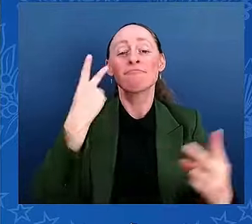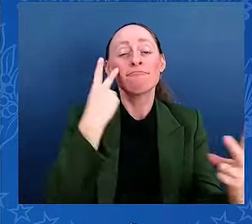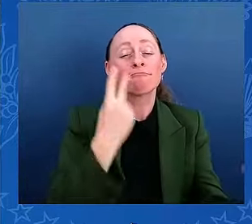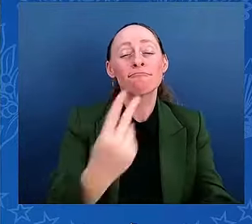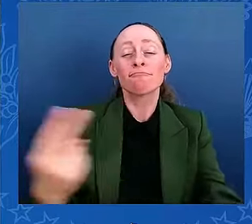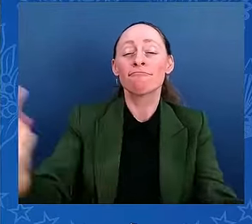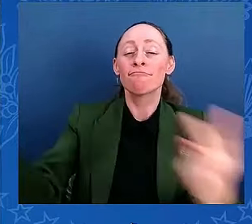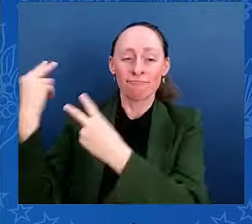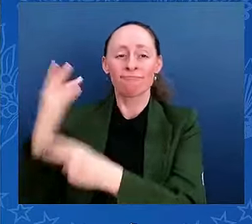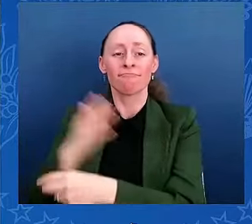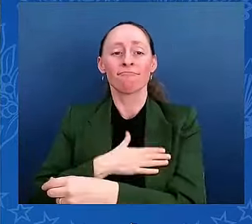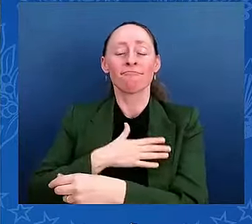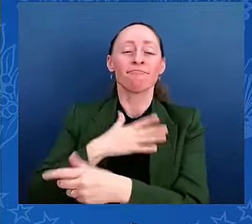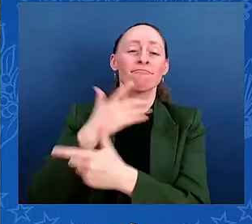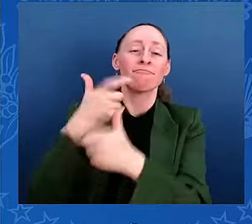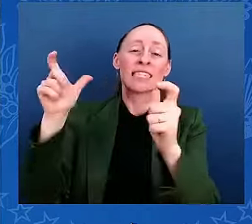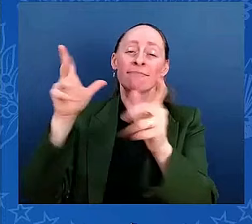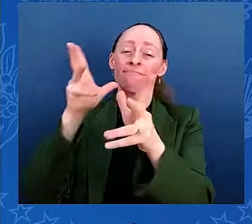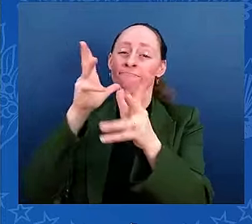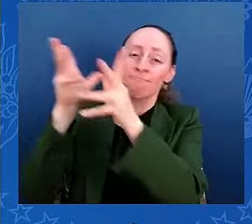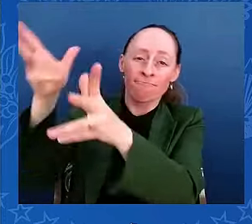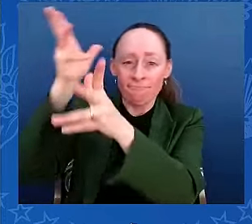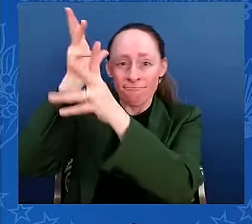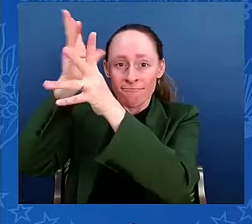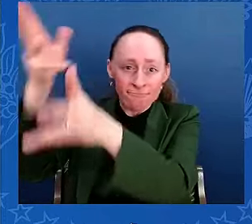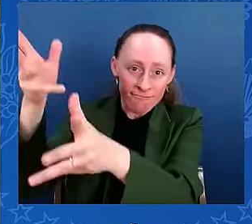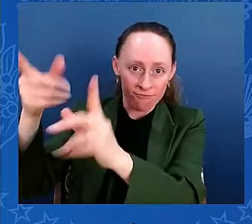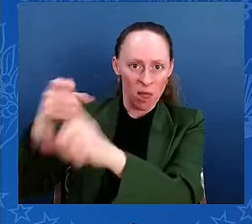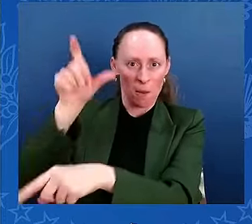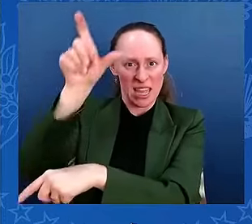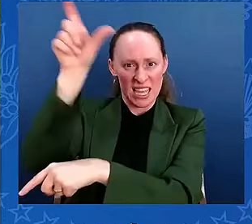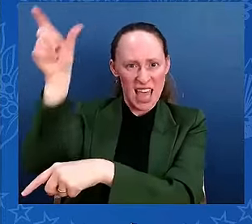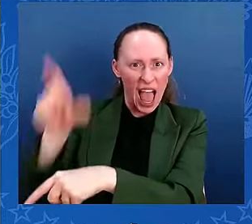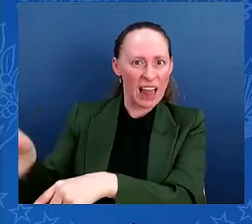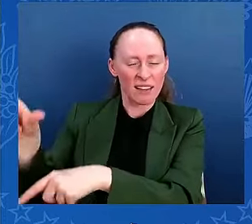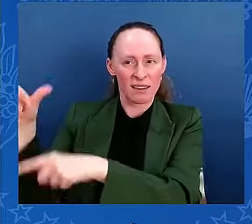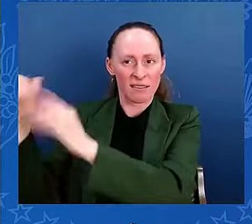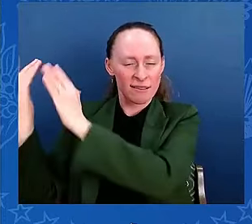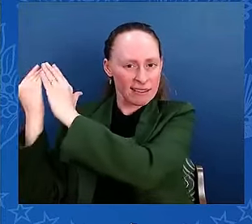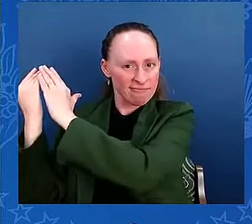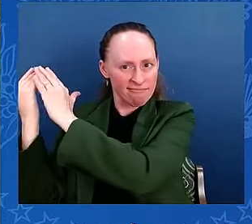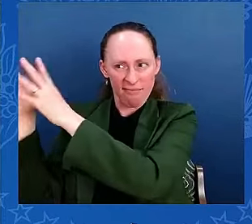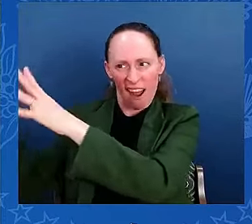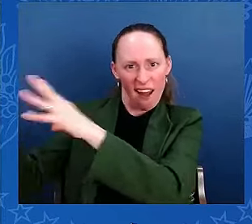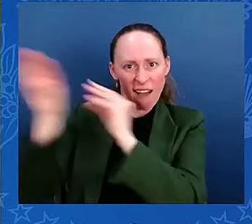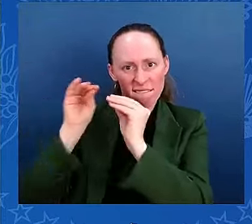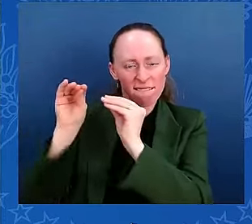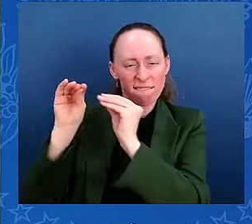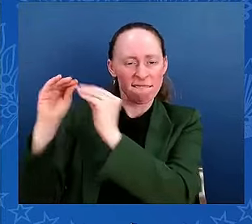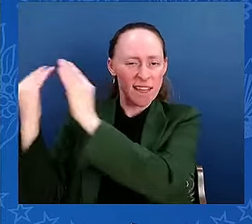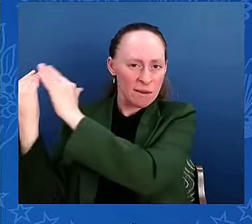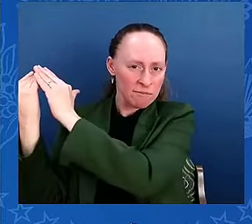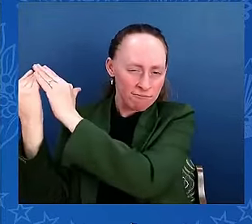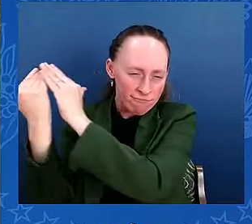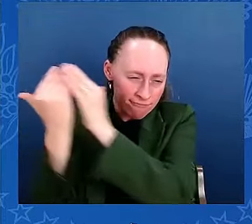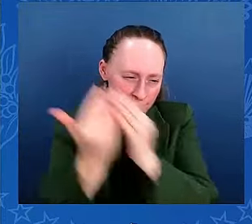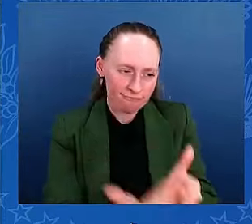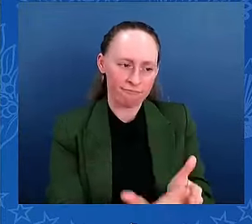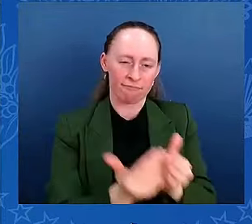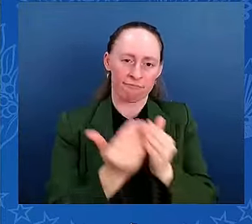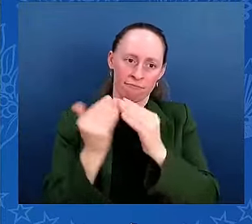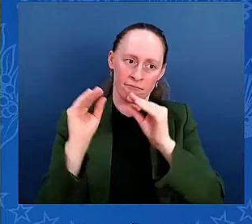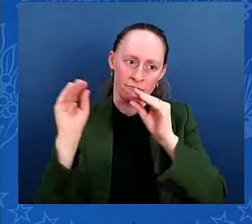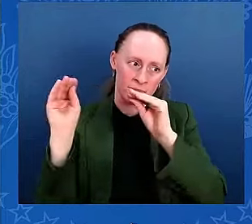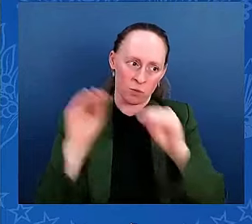behind to chase the promise of America. And then when they arrived on Ellis Island to take their first